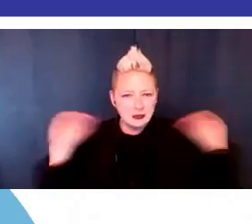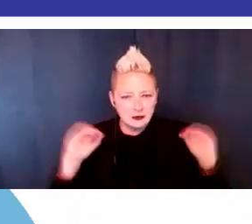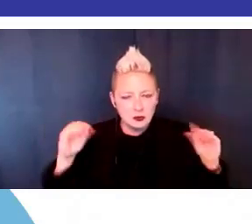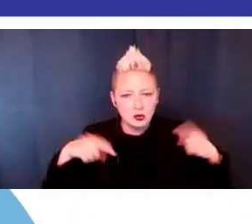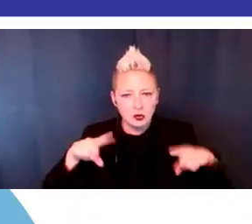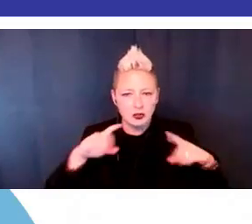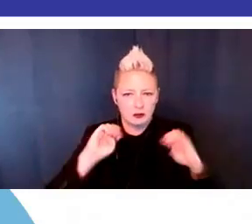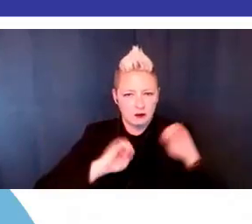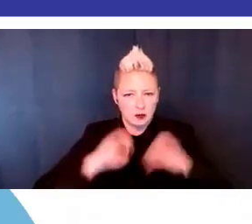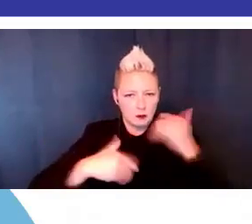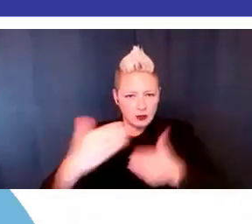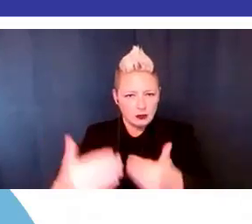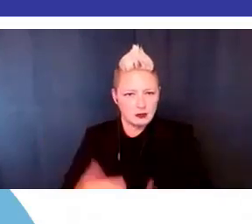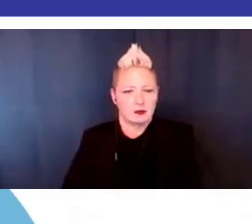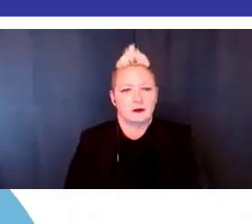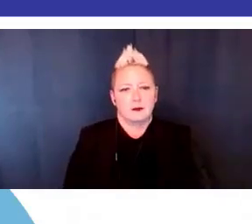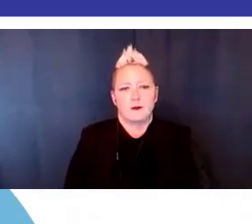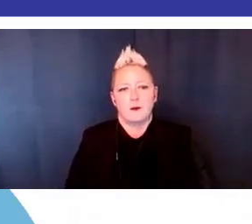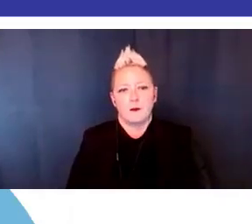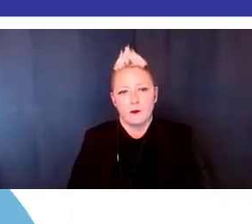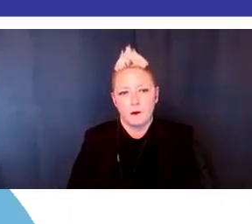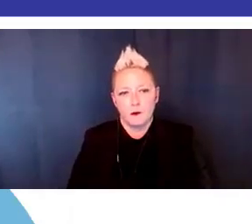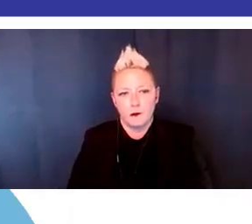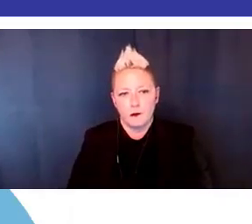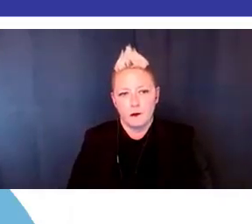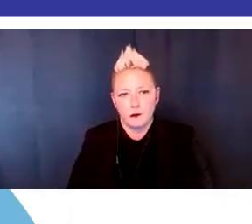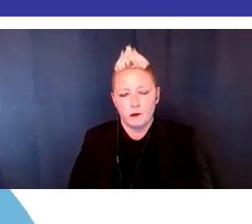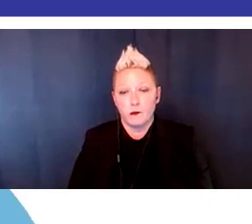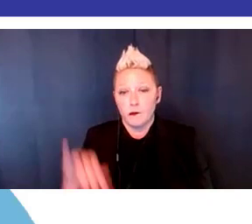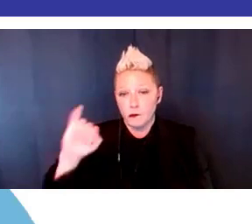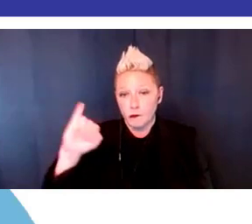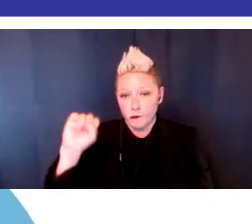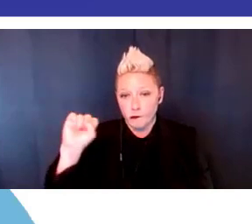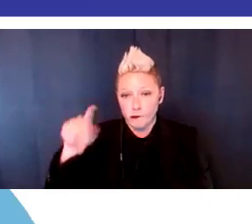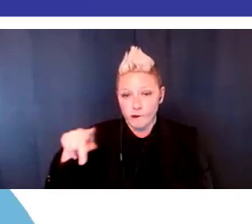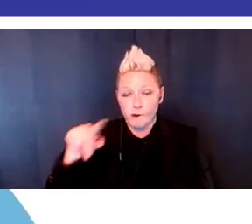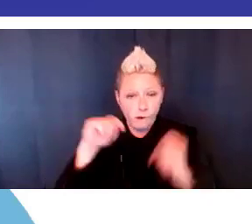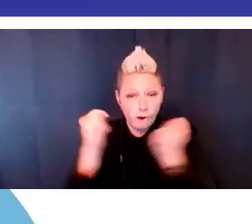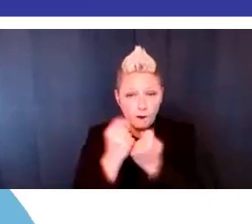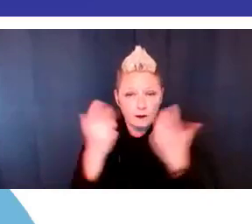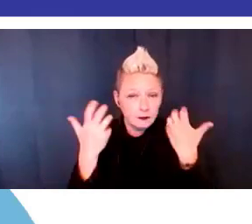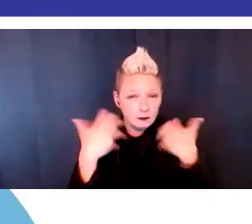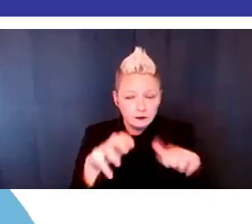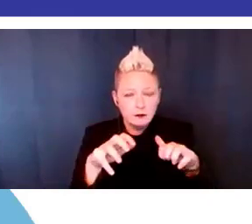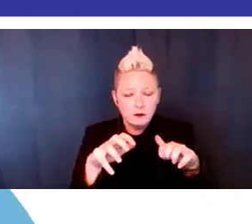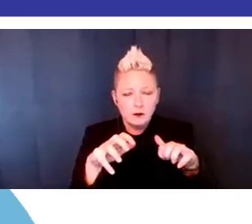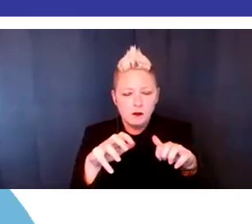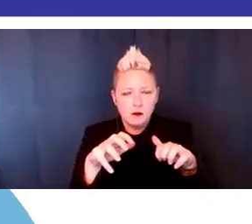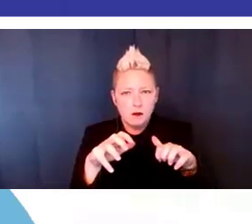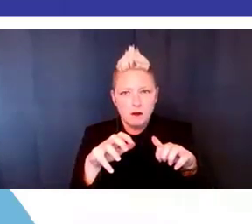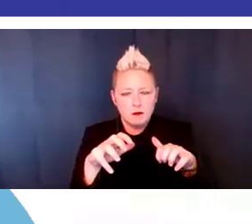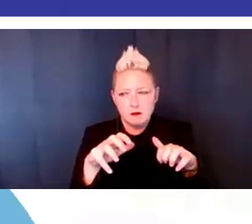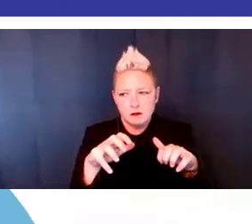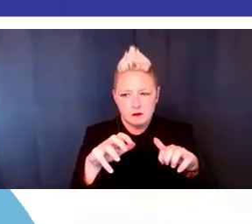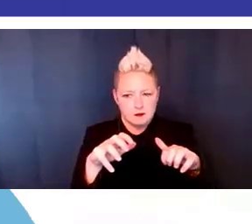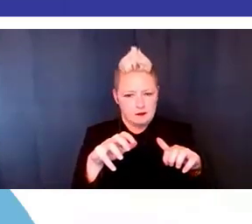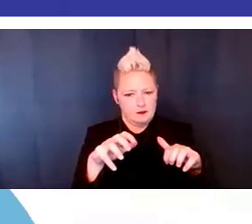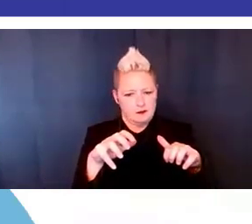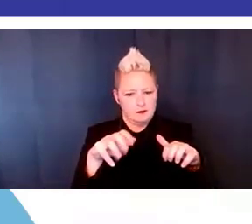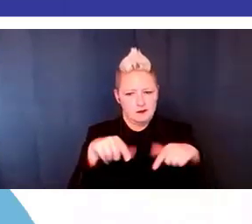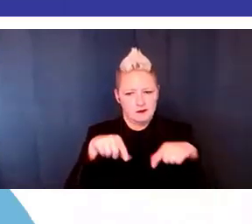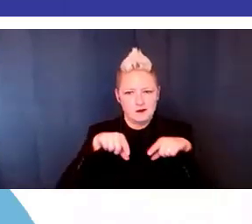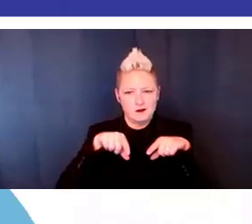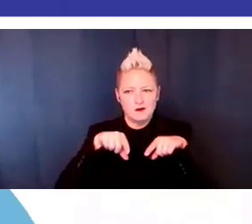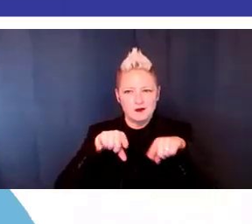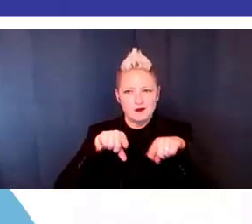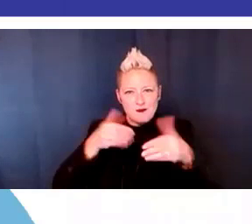process. Specifically, the IEP team does not want to be in a situation in which new information comes to light near